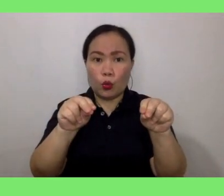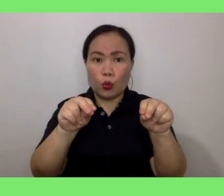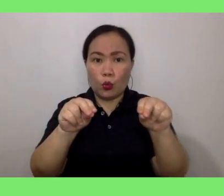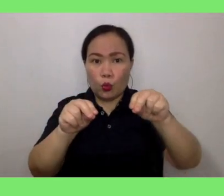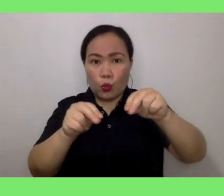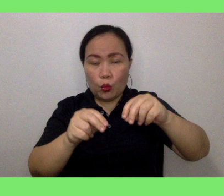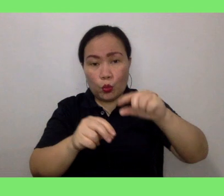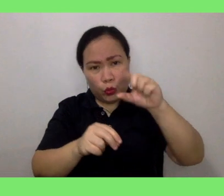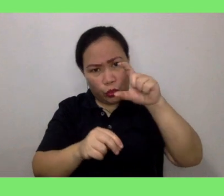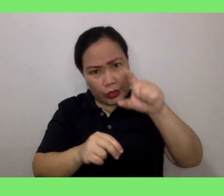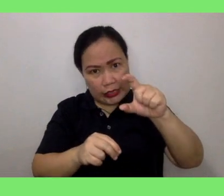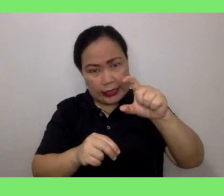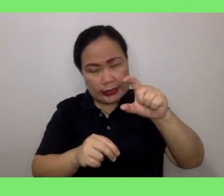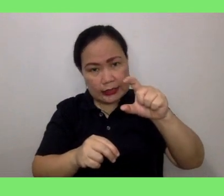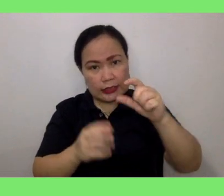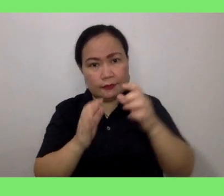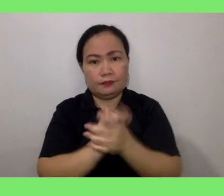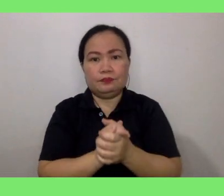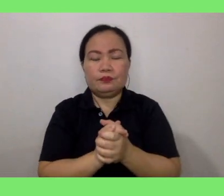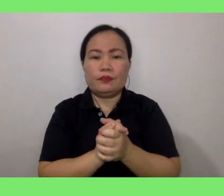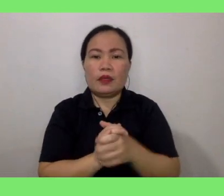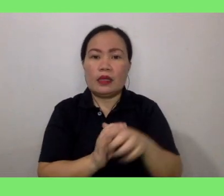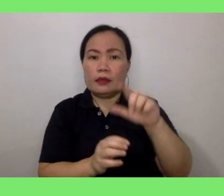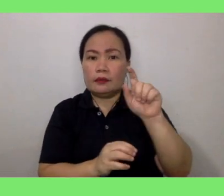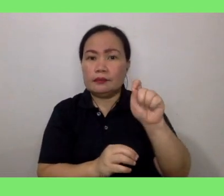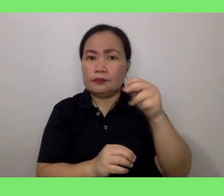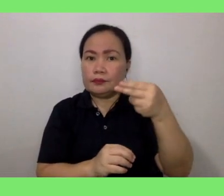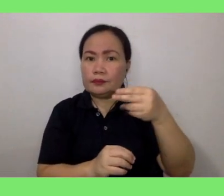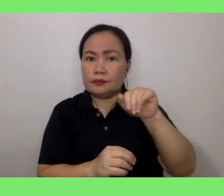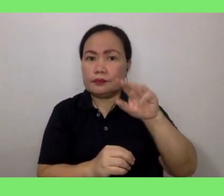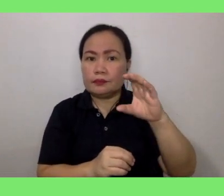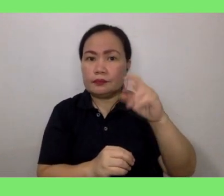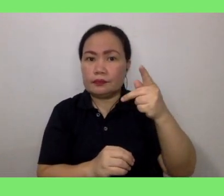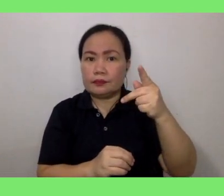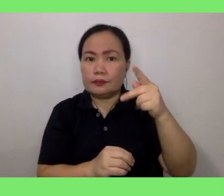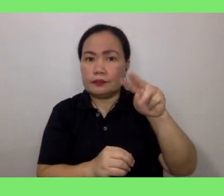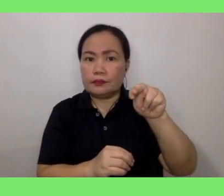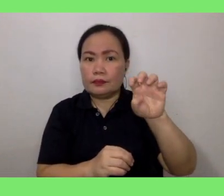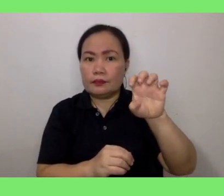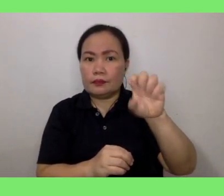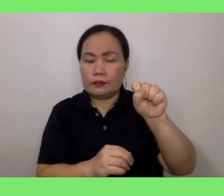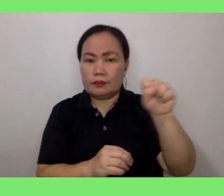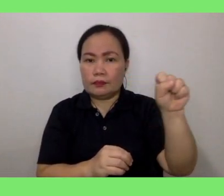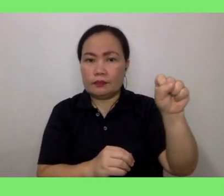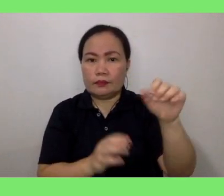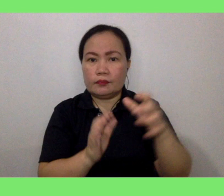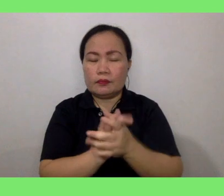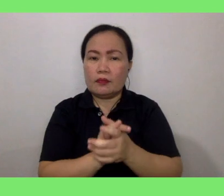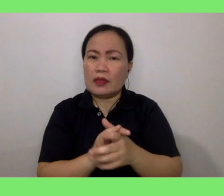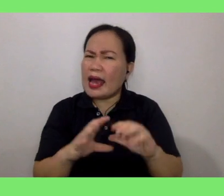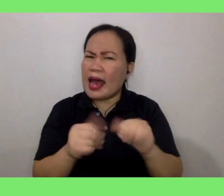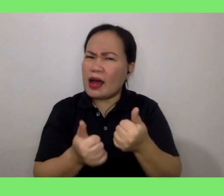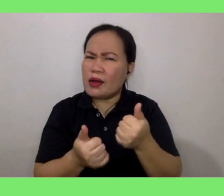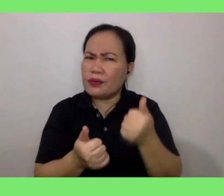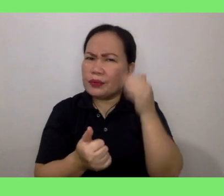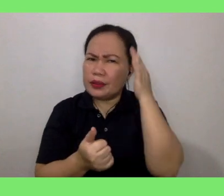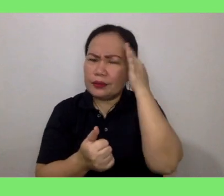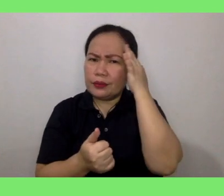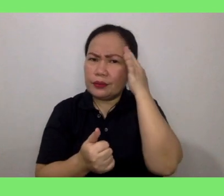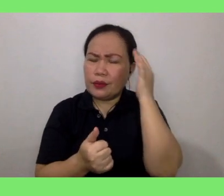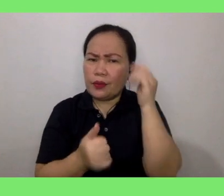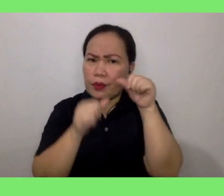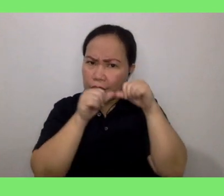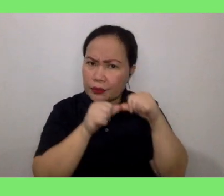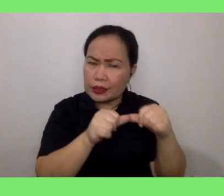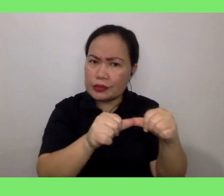thickness. Okay. Now, paano ba natin malalaman na infinite siya o nag-e-extend siya na ang